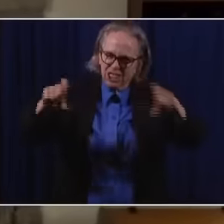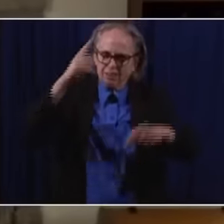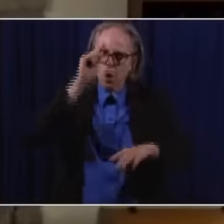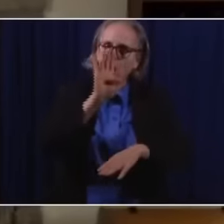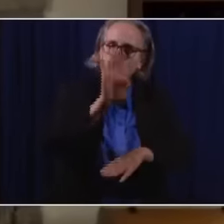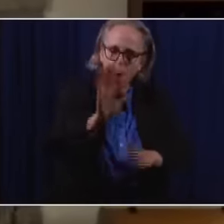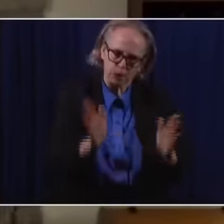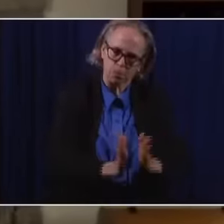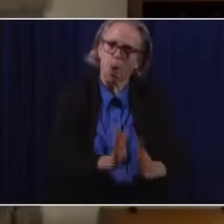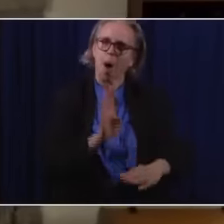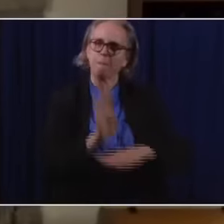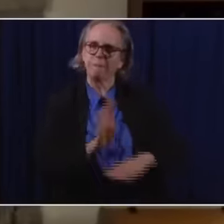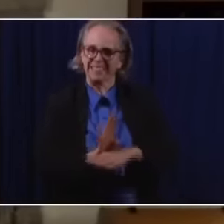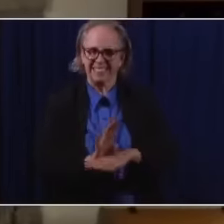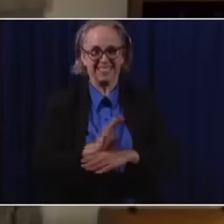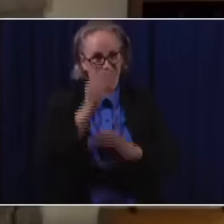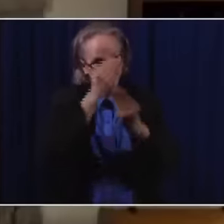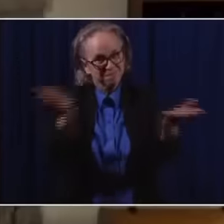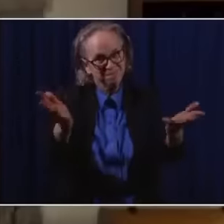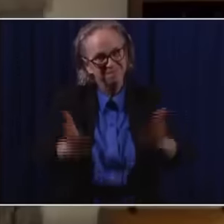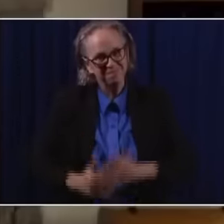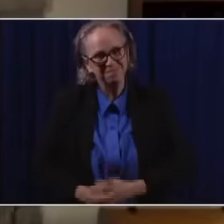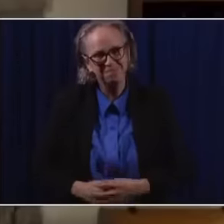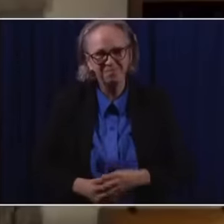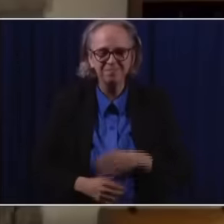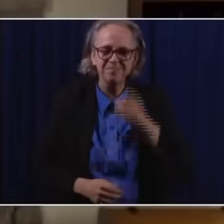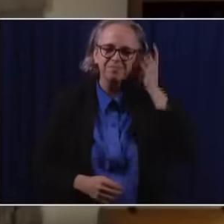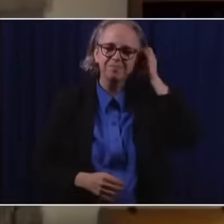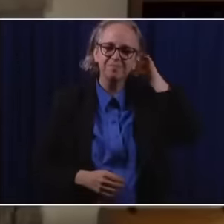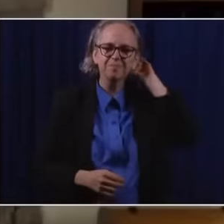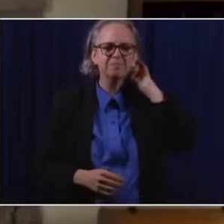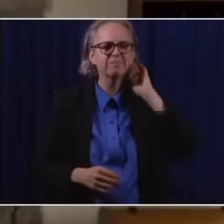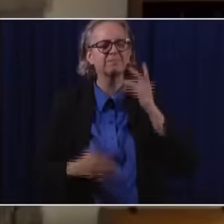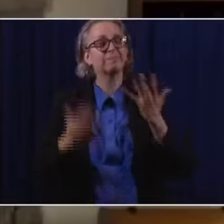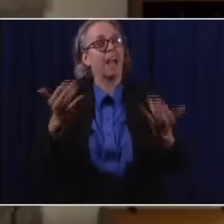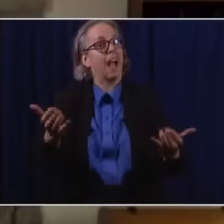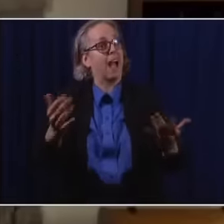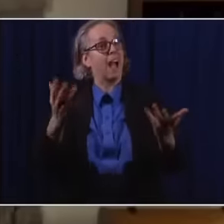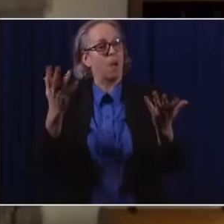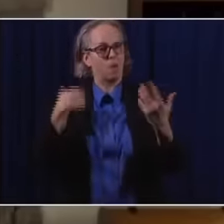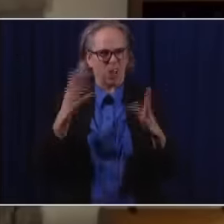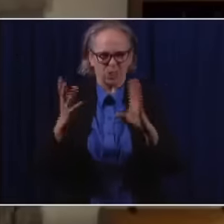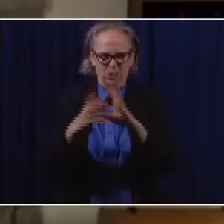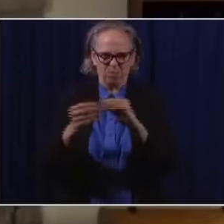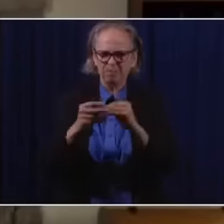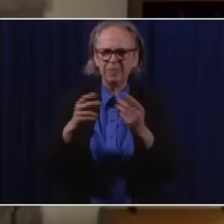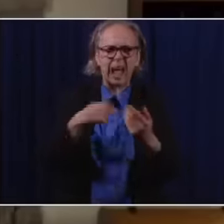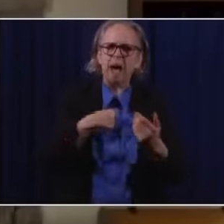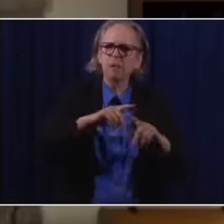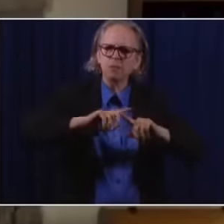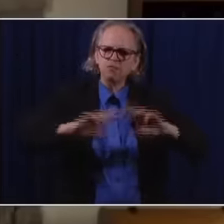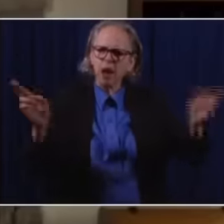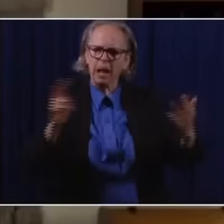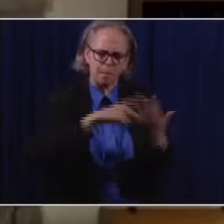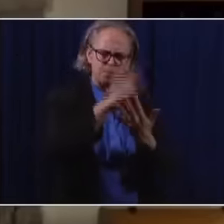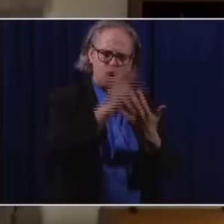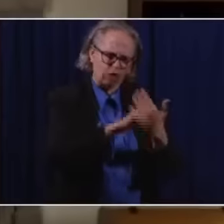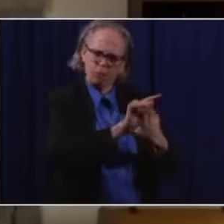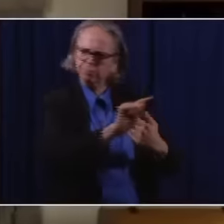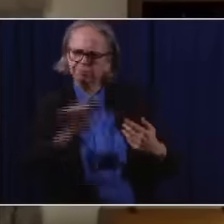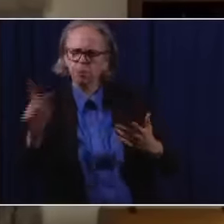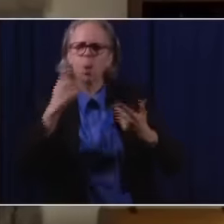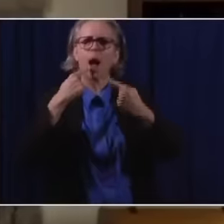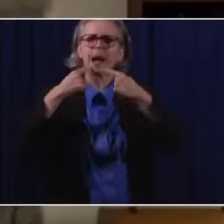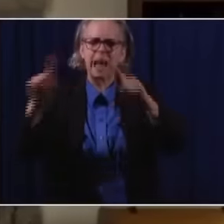Also, later this week, we'll also be announcing programs to help small business and help others that we use CARES